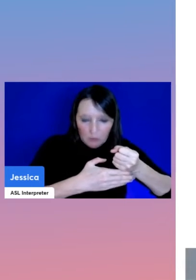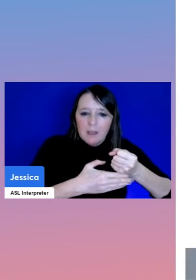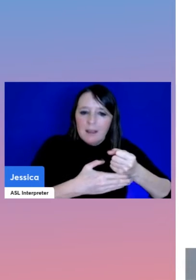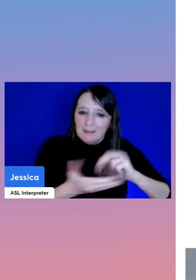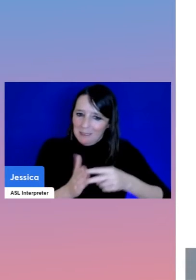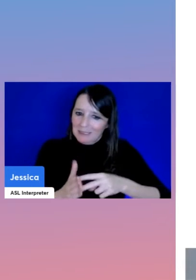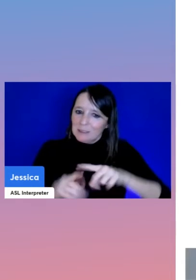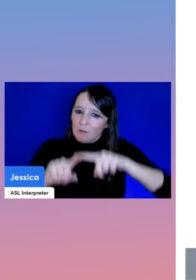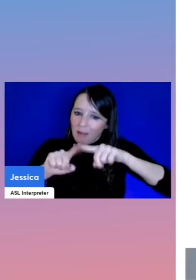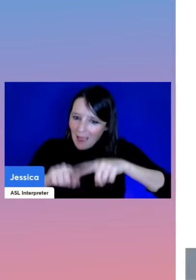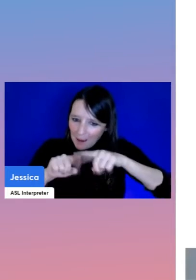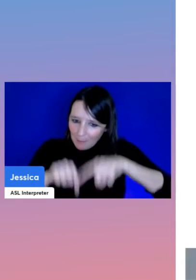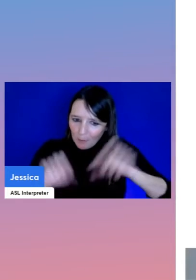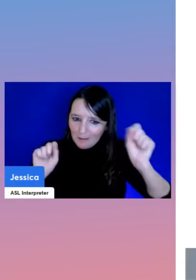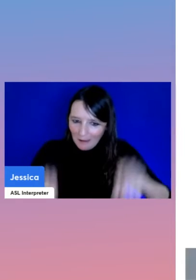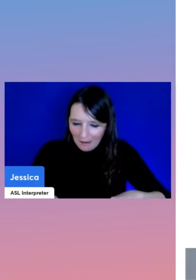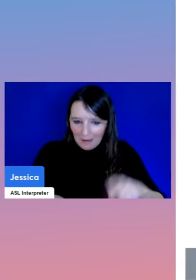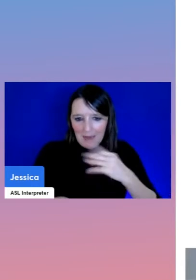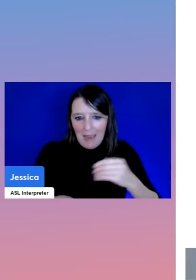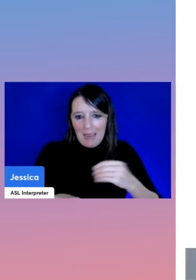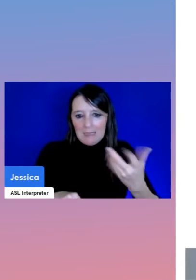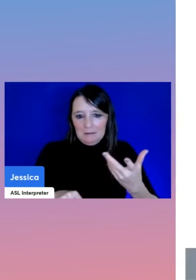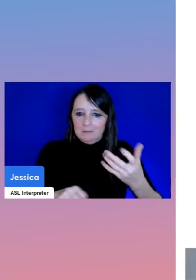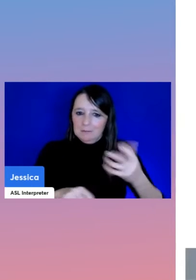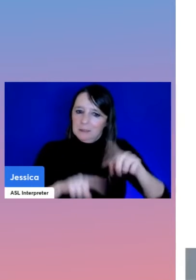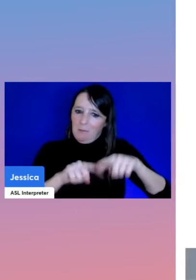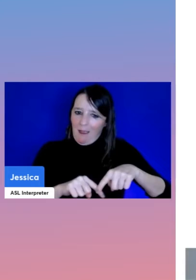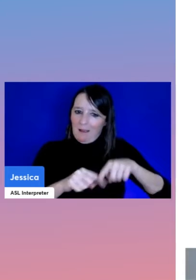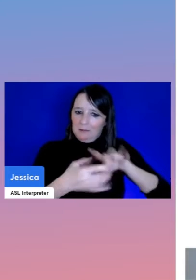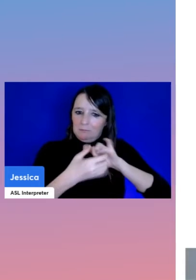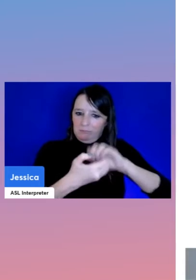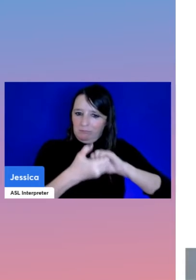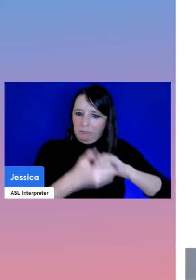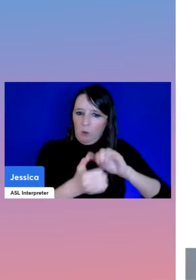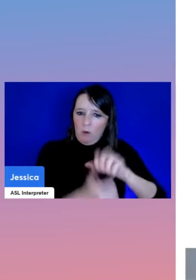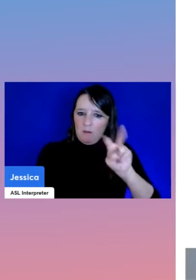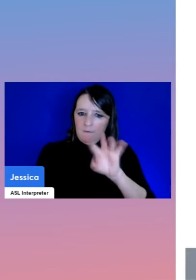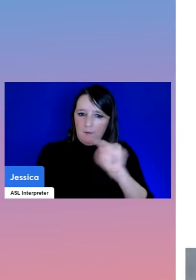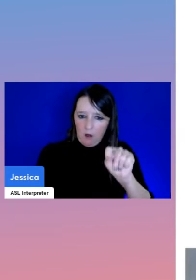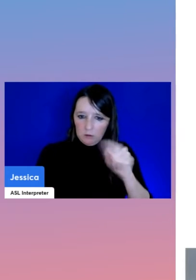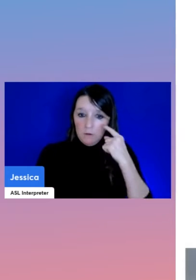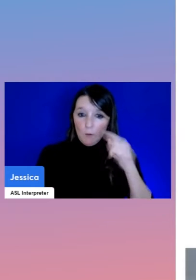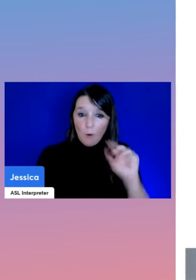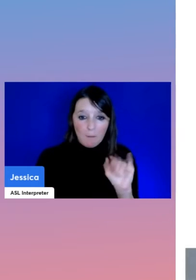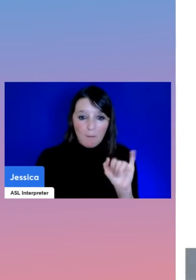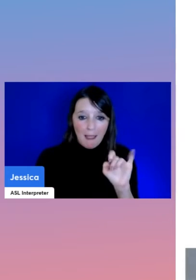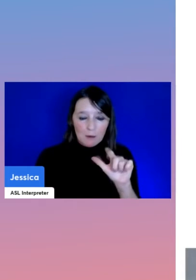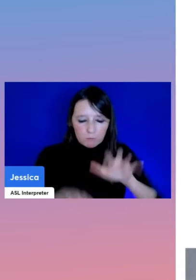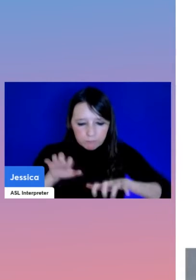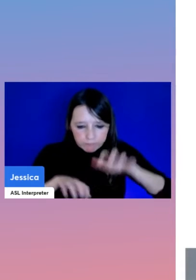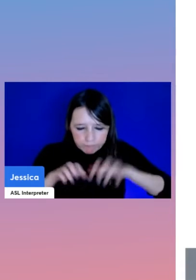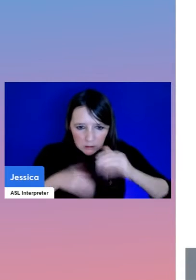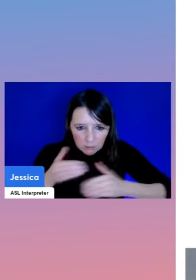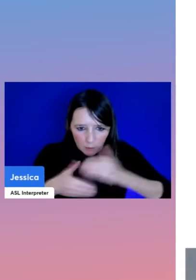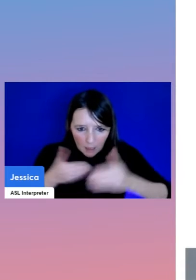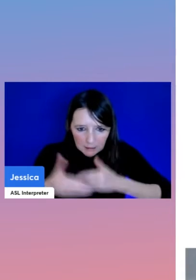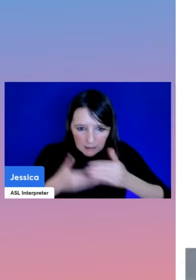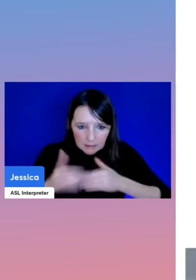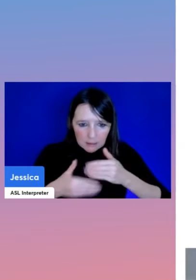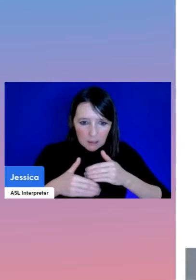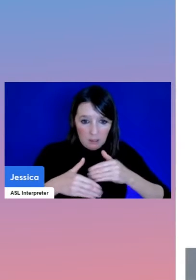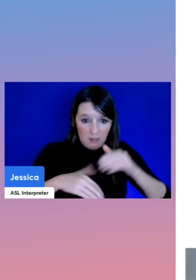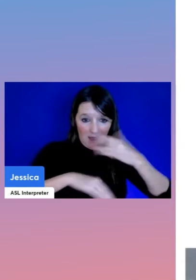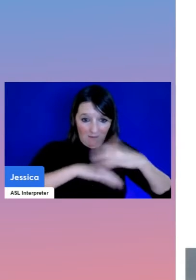of services dependent on Vault. In a manual unsealing process, the availability of Vault